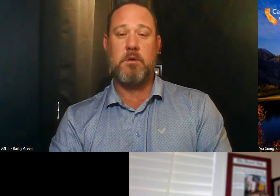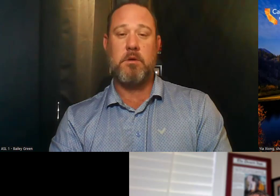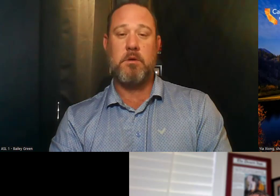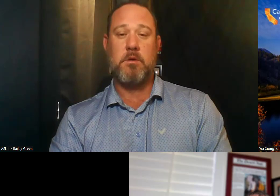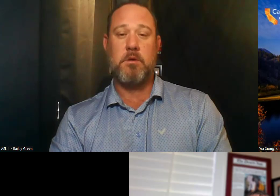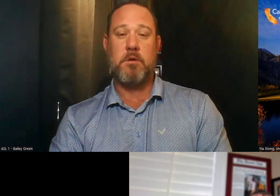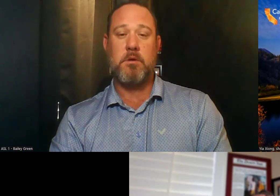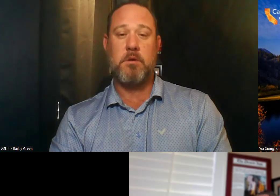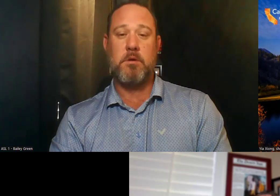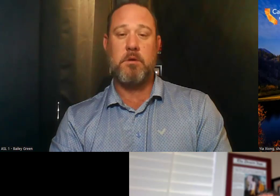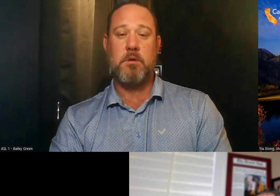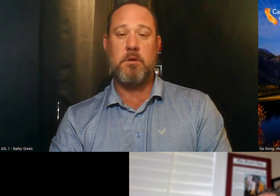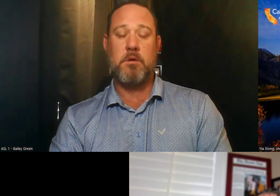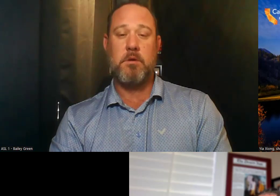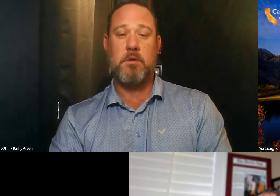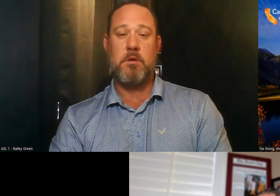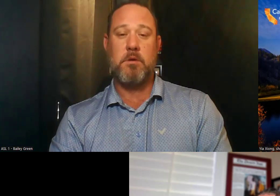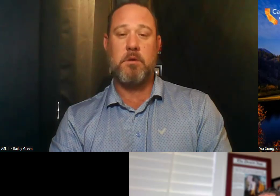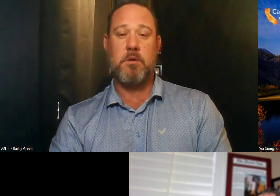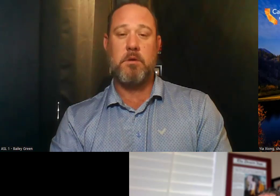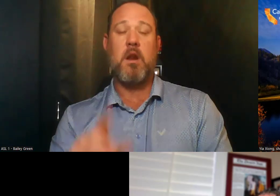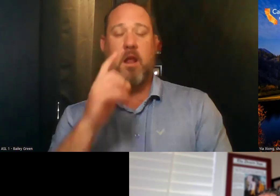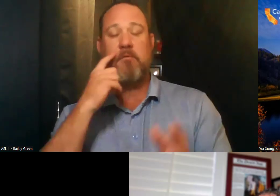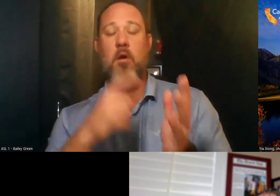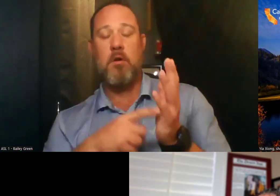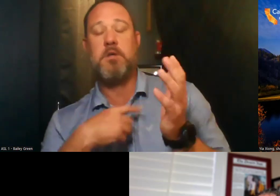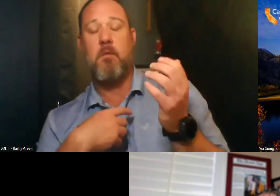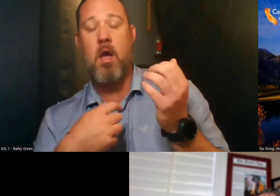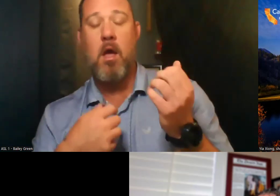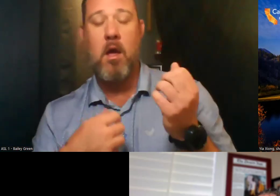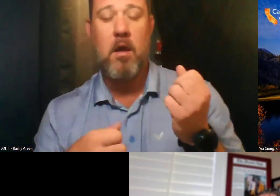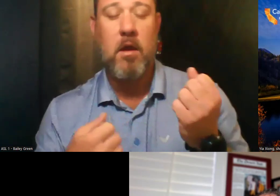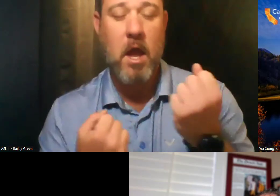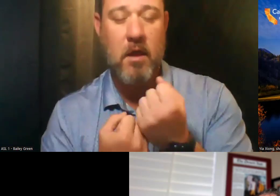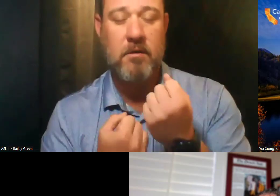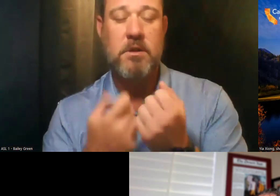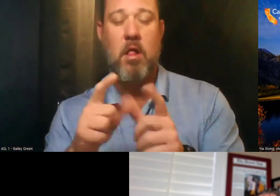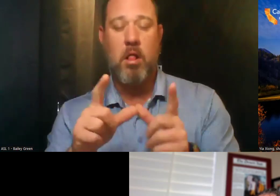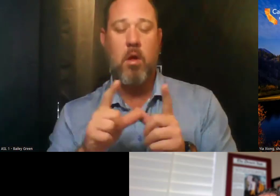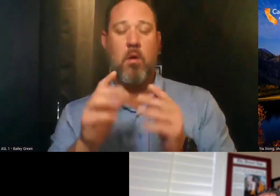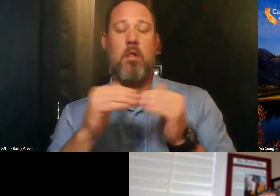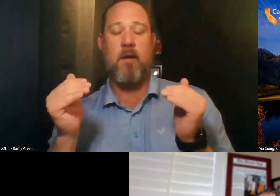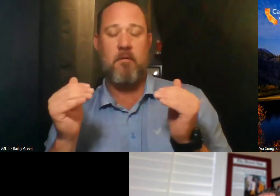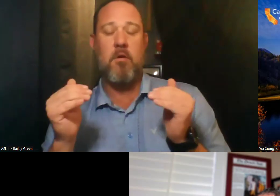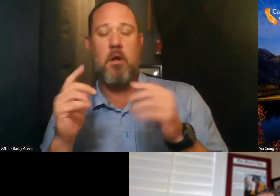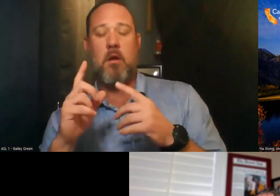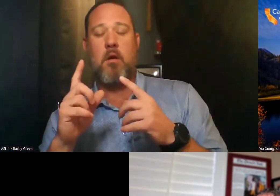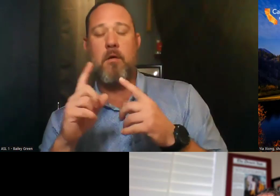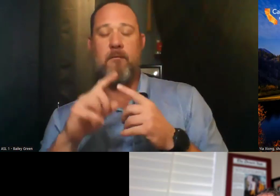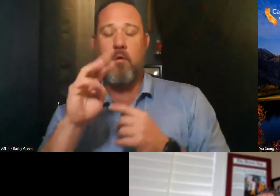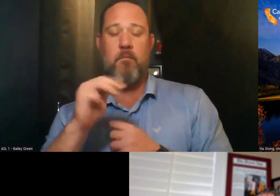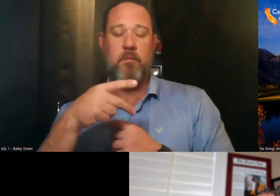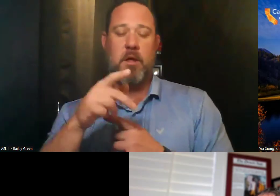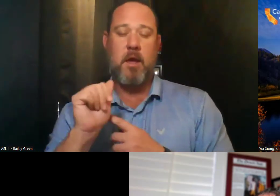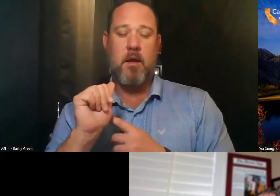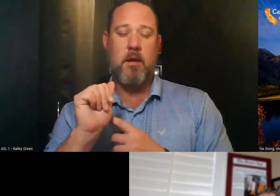I've noticed that even in my advocacy on the local level, when it comes to the master plan